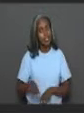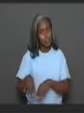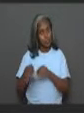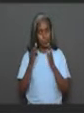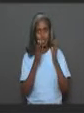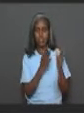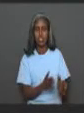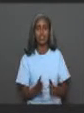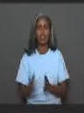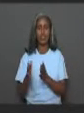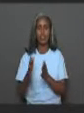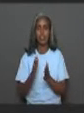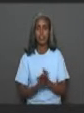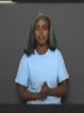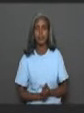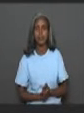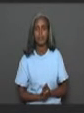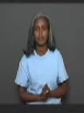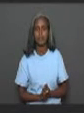Students, let's get ready.